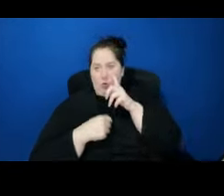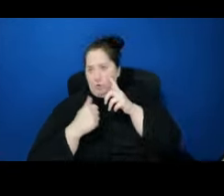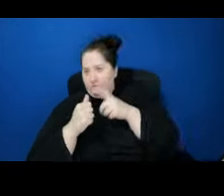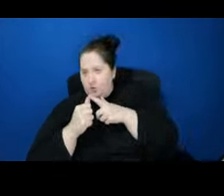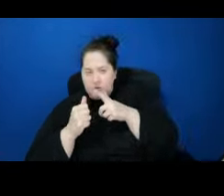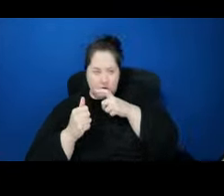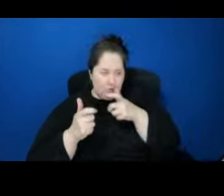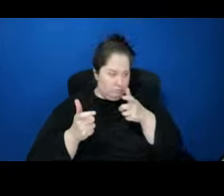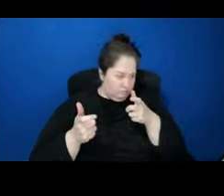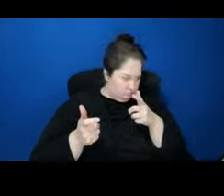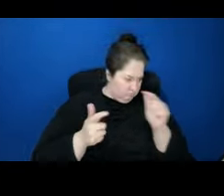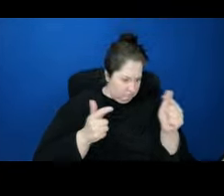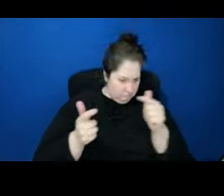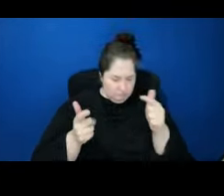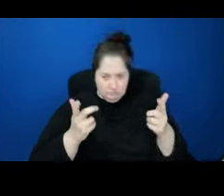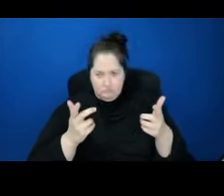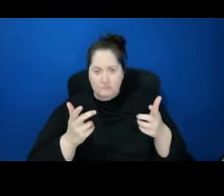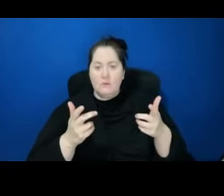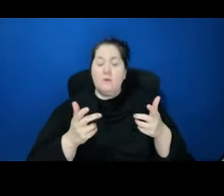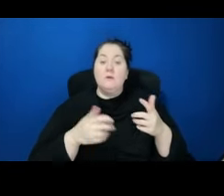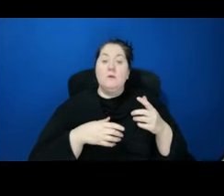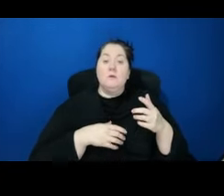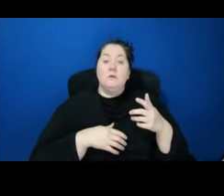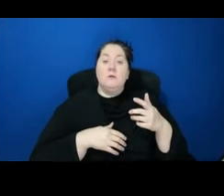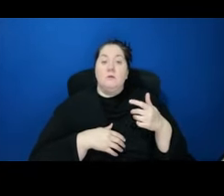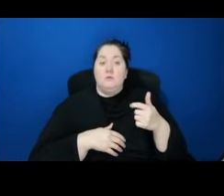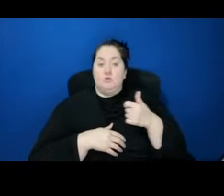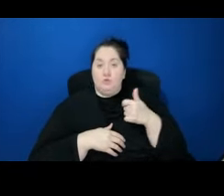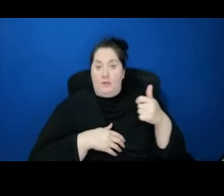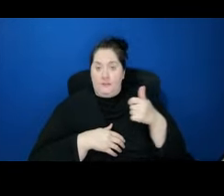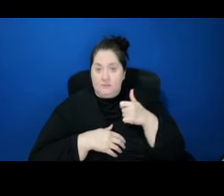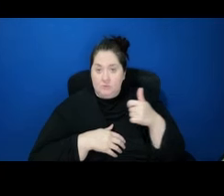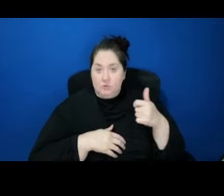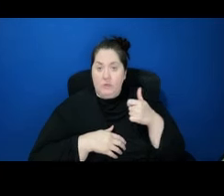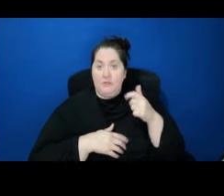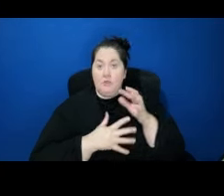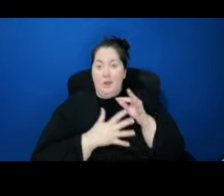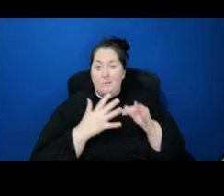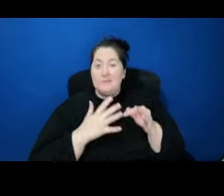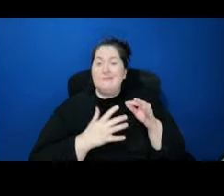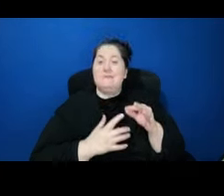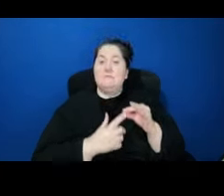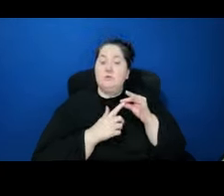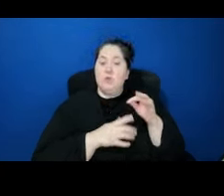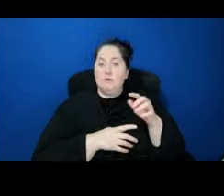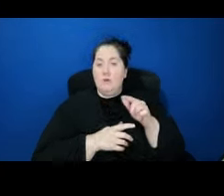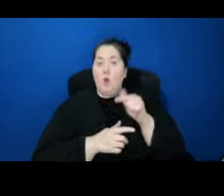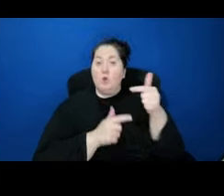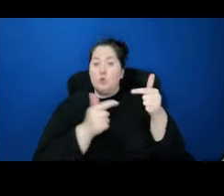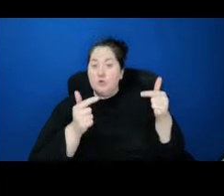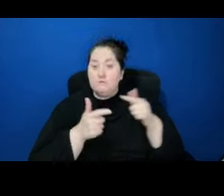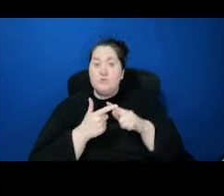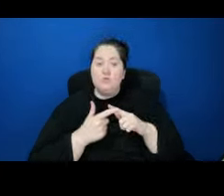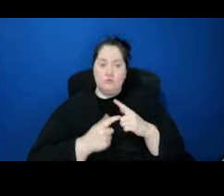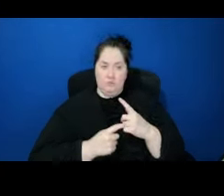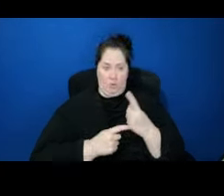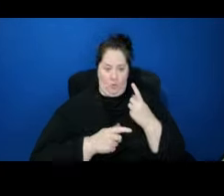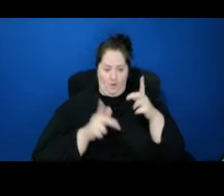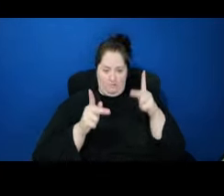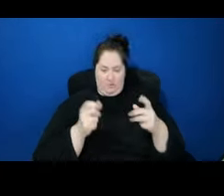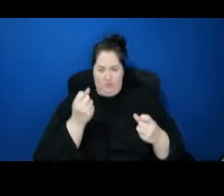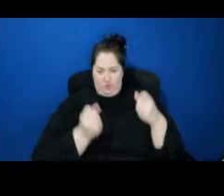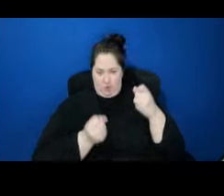expanding transportation options, especially alternatives to single occupancy vehicle travel, that we're building a green transportation